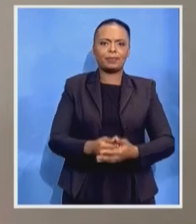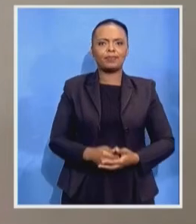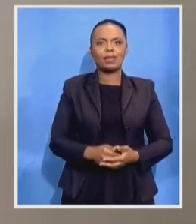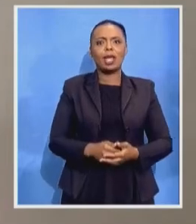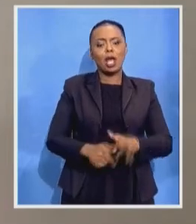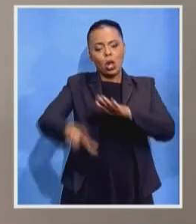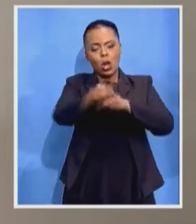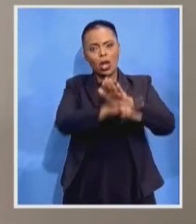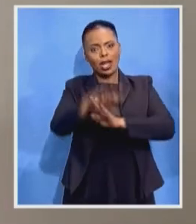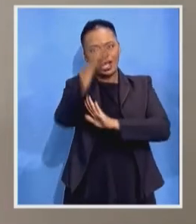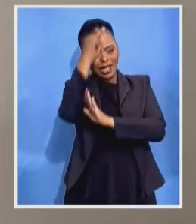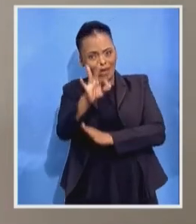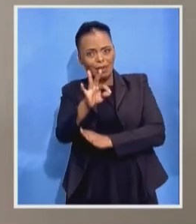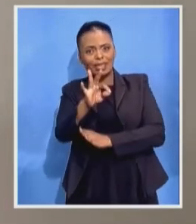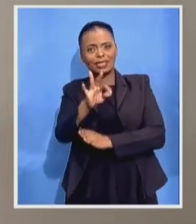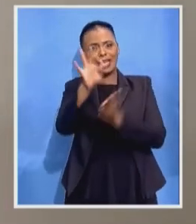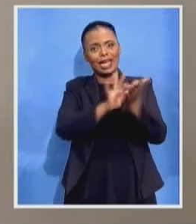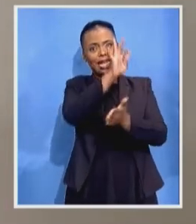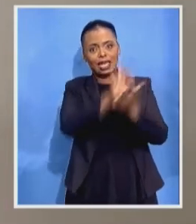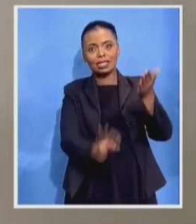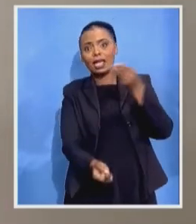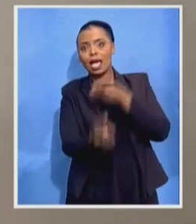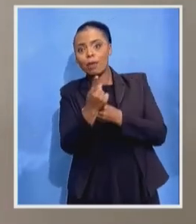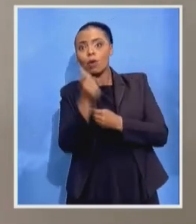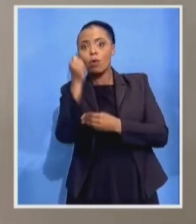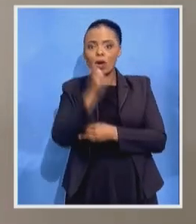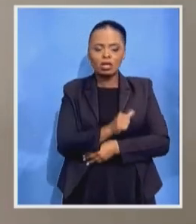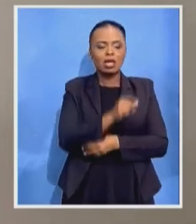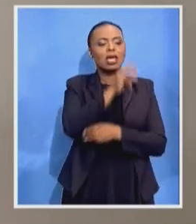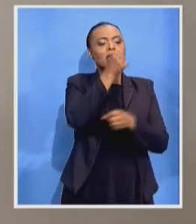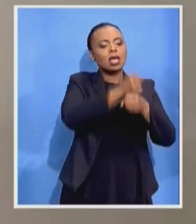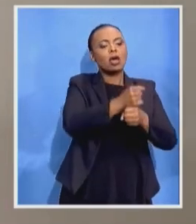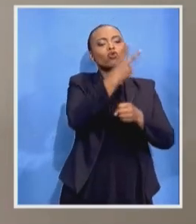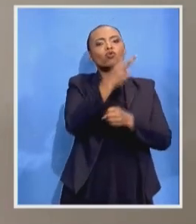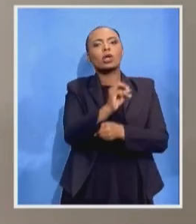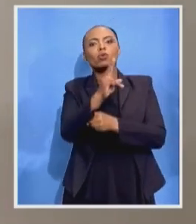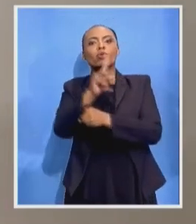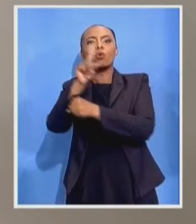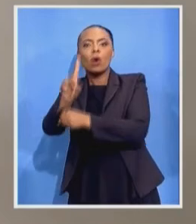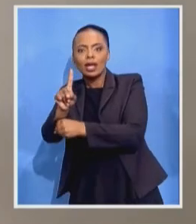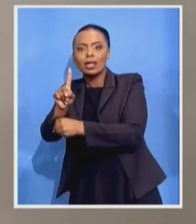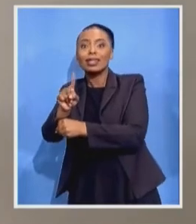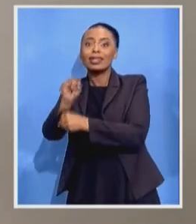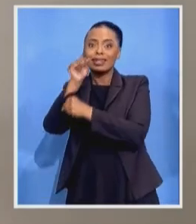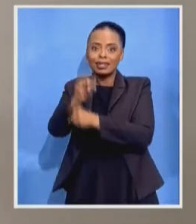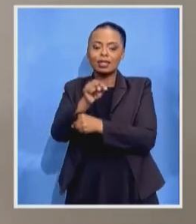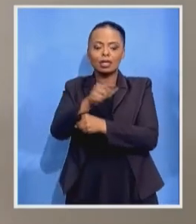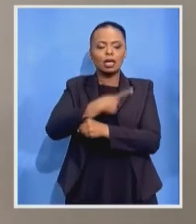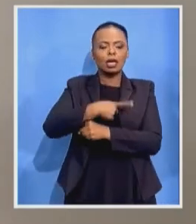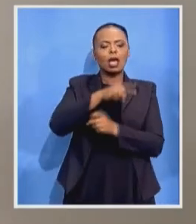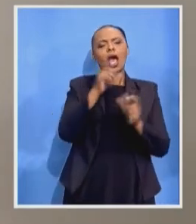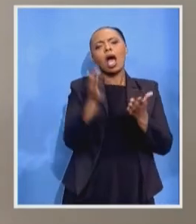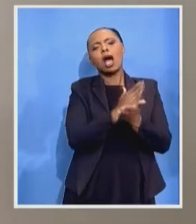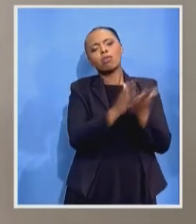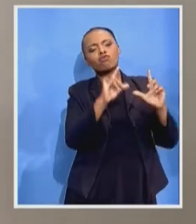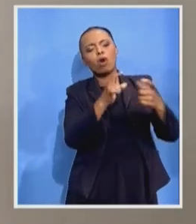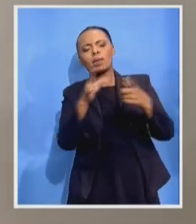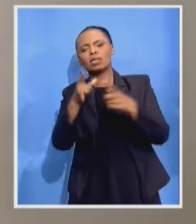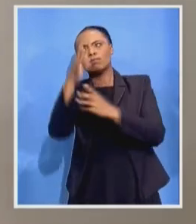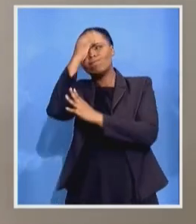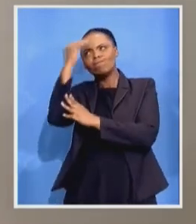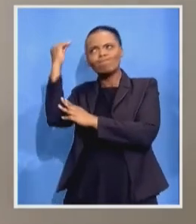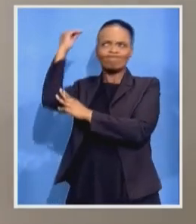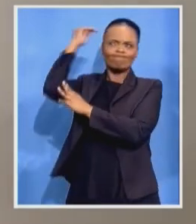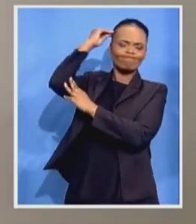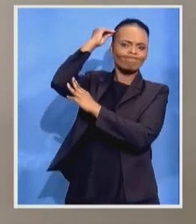in 2021, Central Committee noted the engagements that took place in the alliance on the